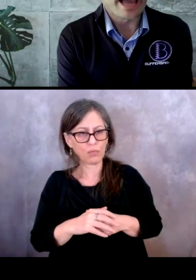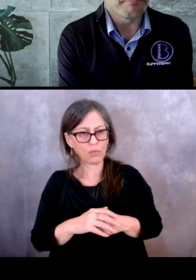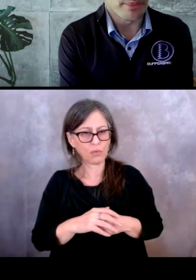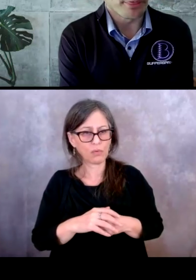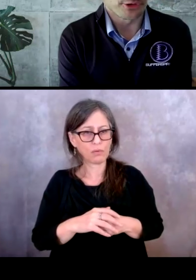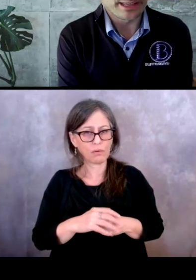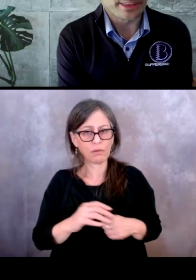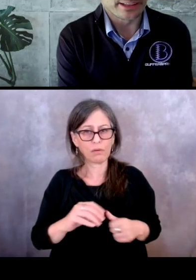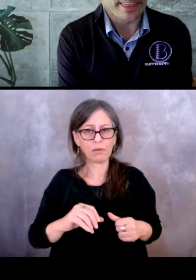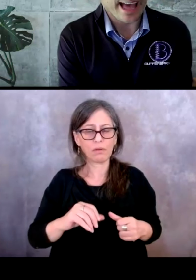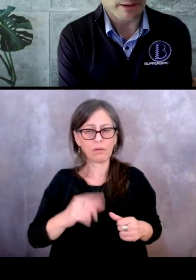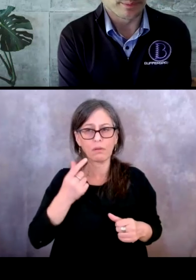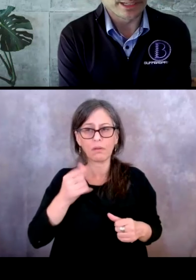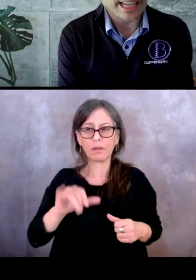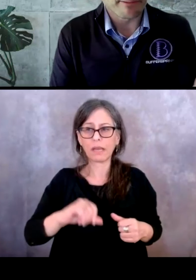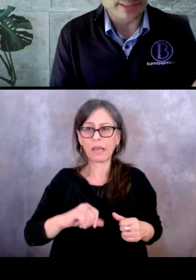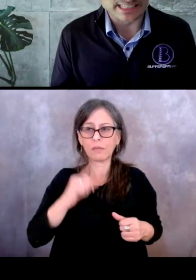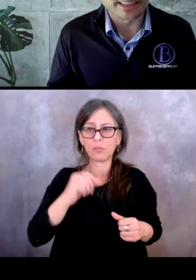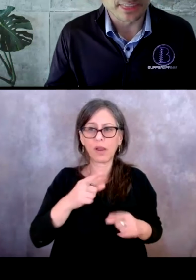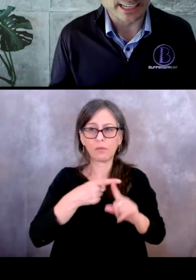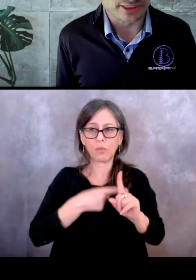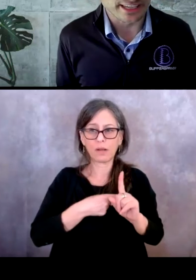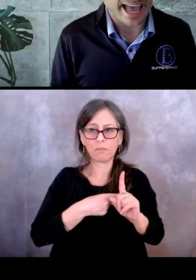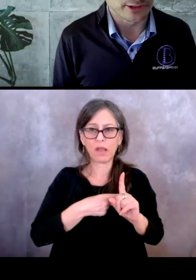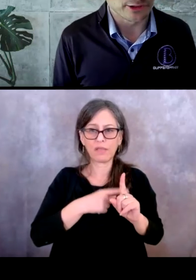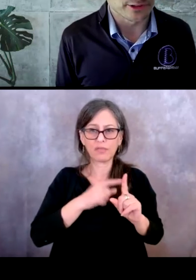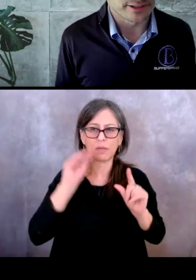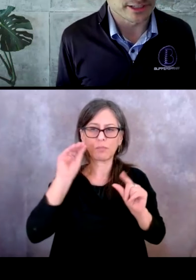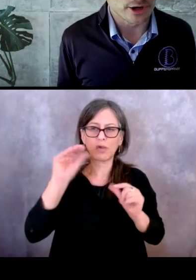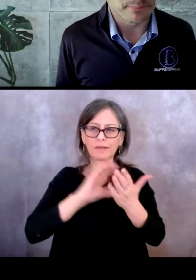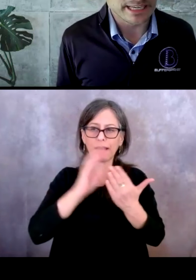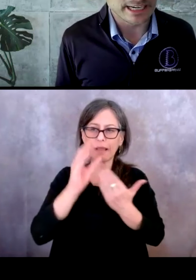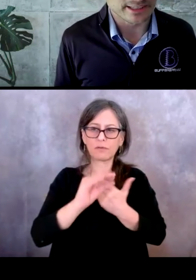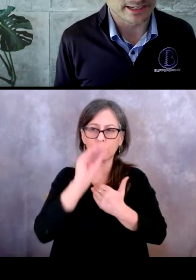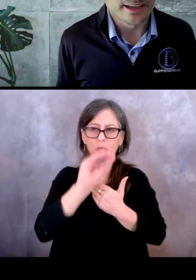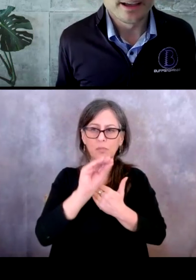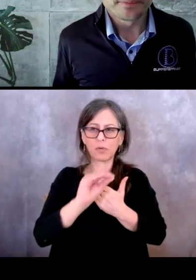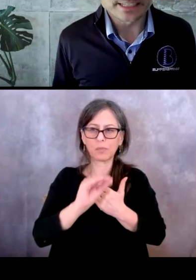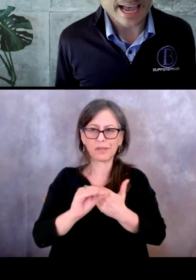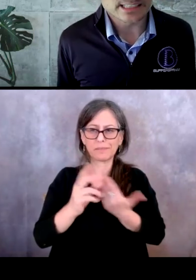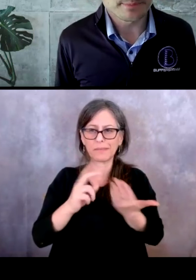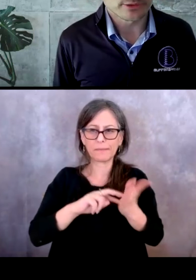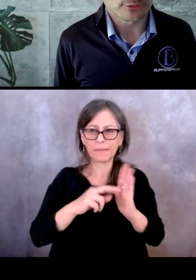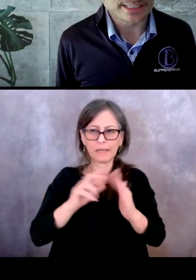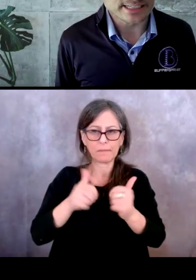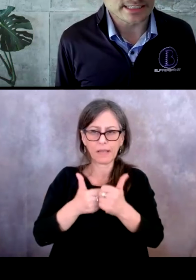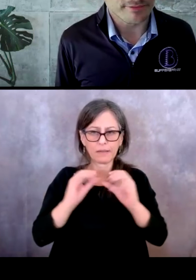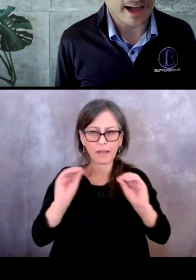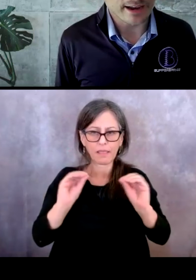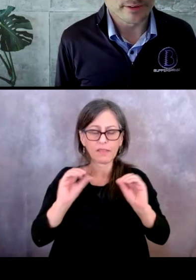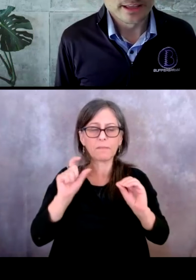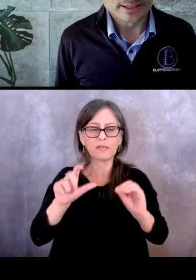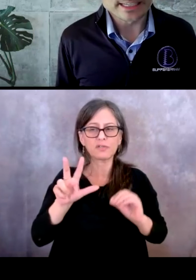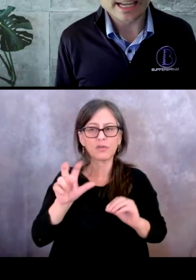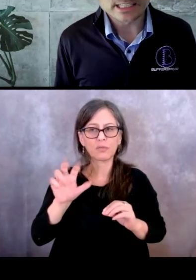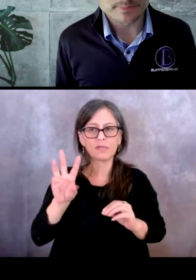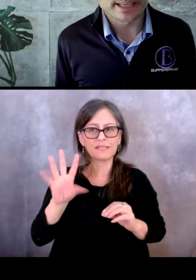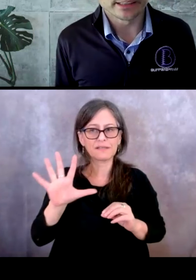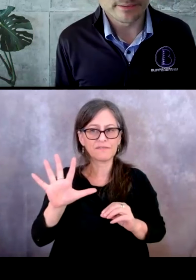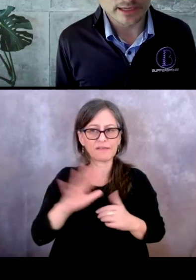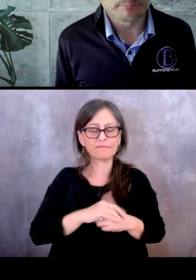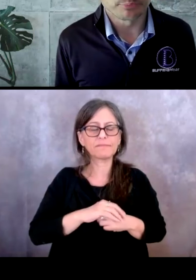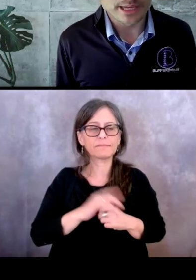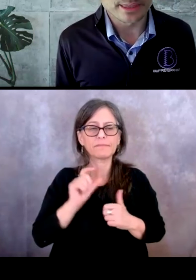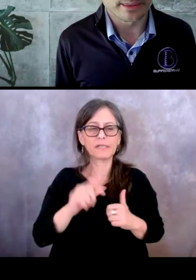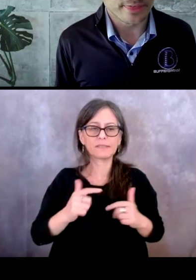gay pride month or anything like that, where we just have these things on the calendar that don't mean anything. This has to be 365. This has to